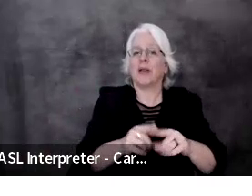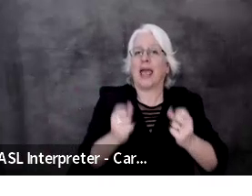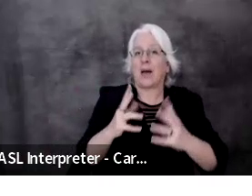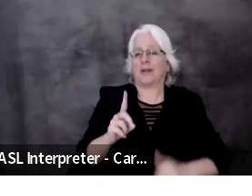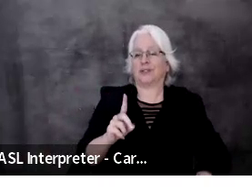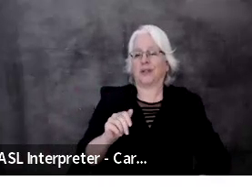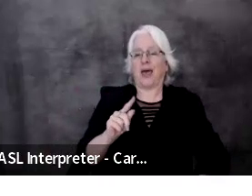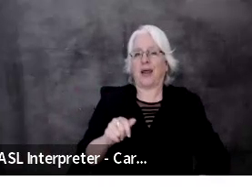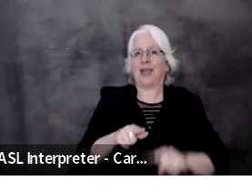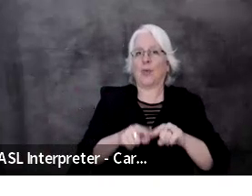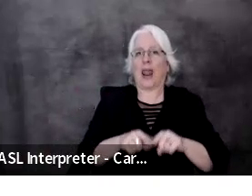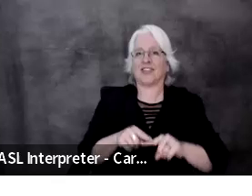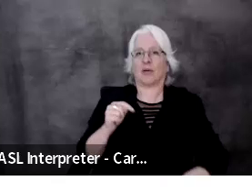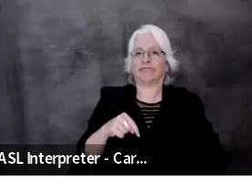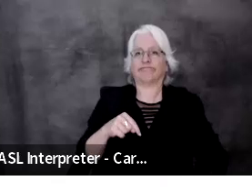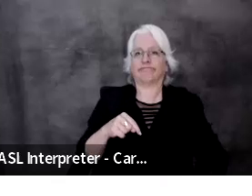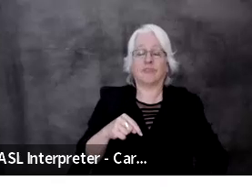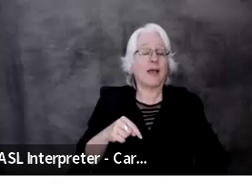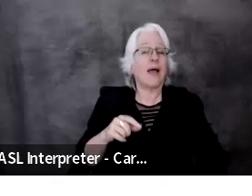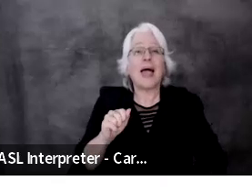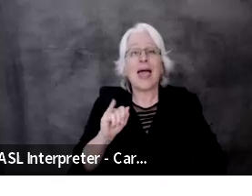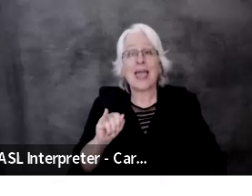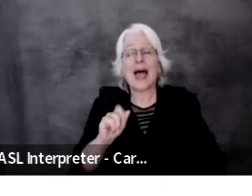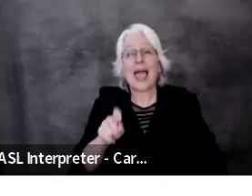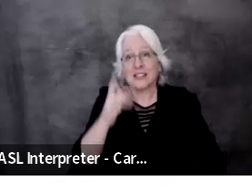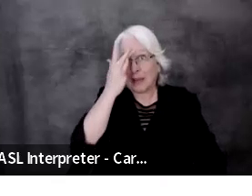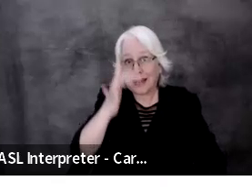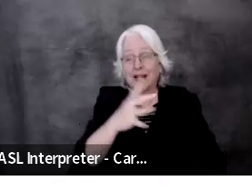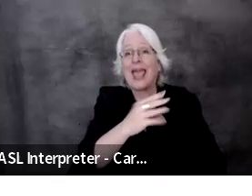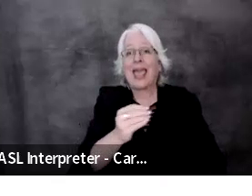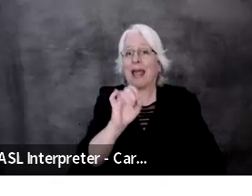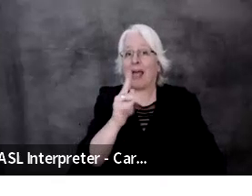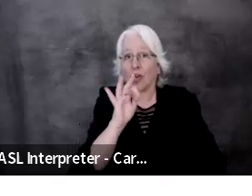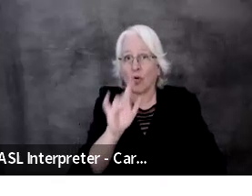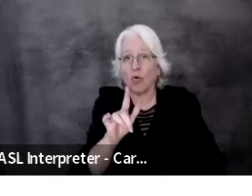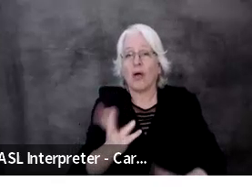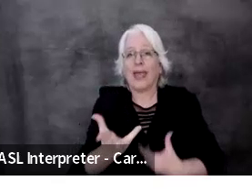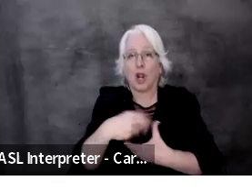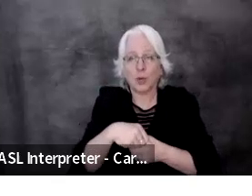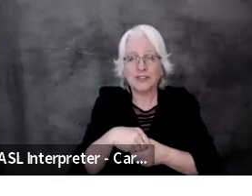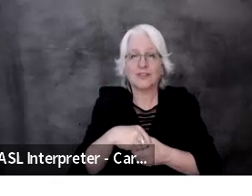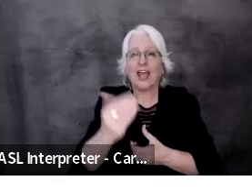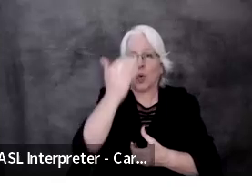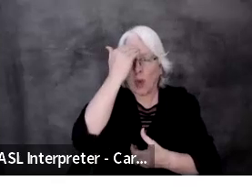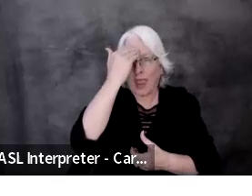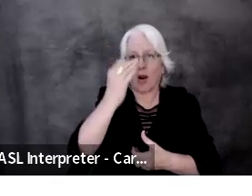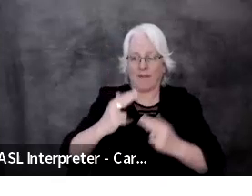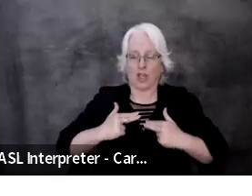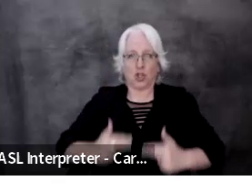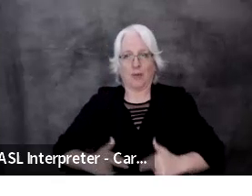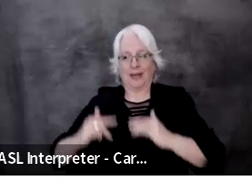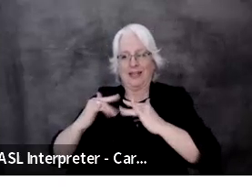need to ensure that AI is not only intelligent, but also ethical, inclusive, and aware of human